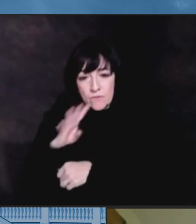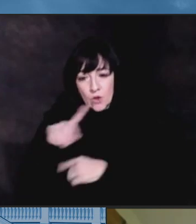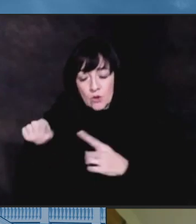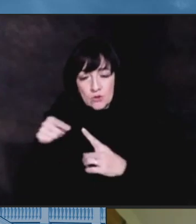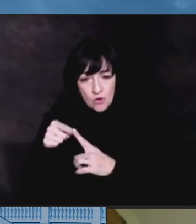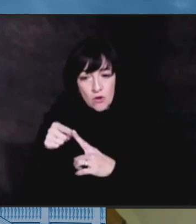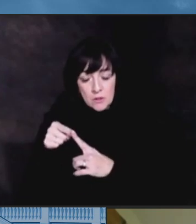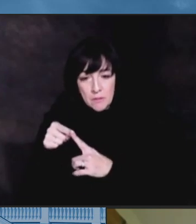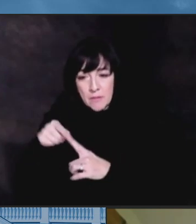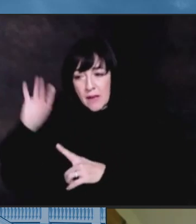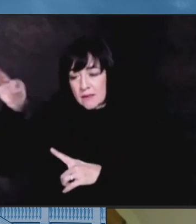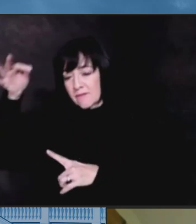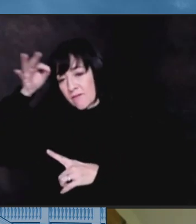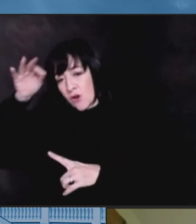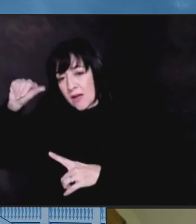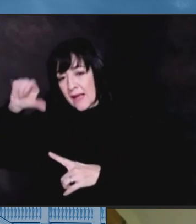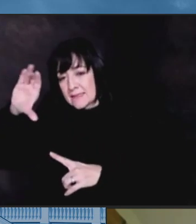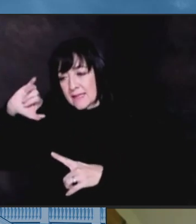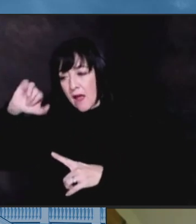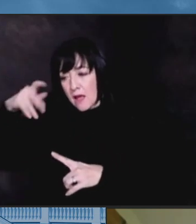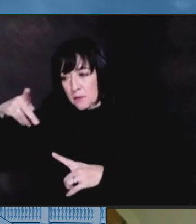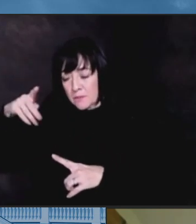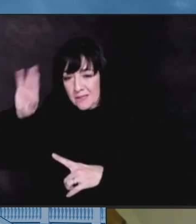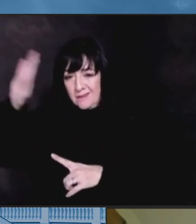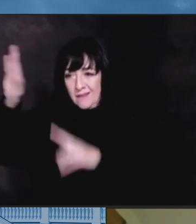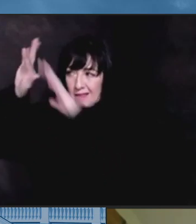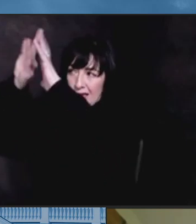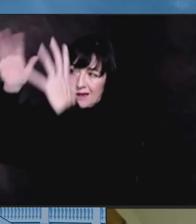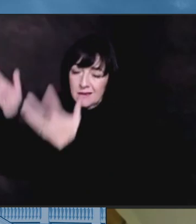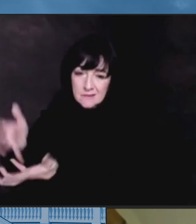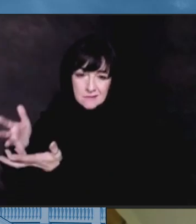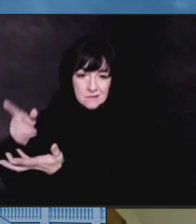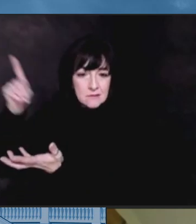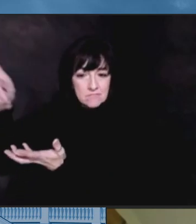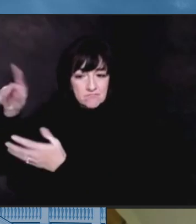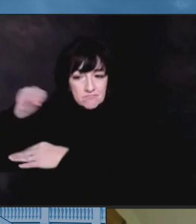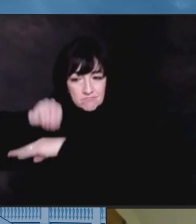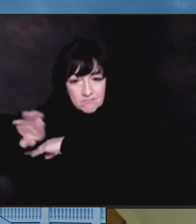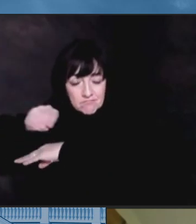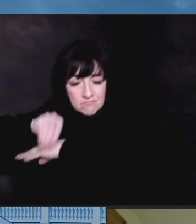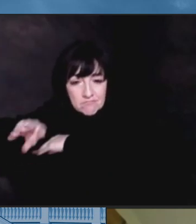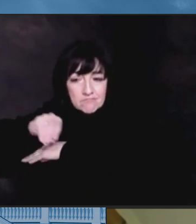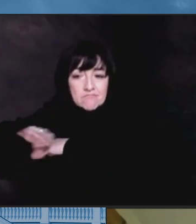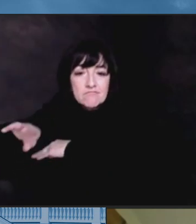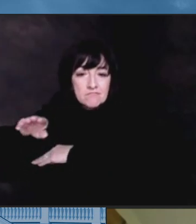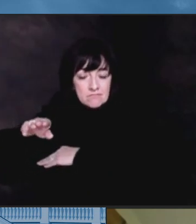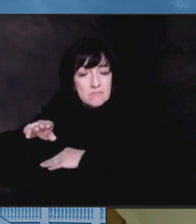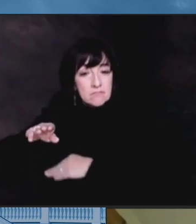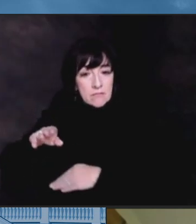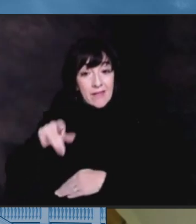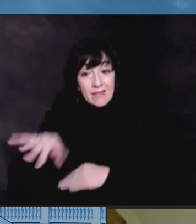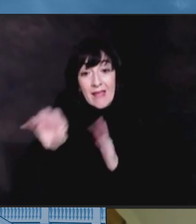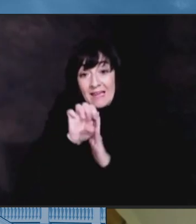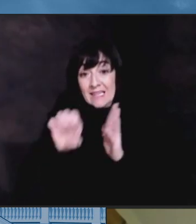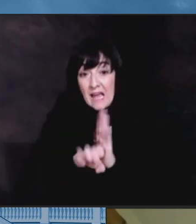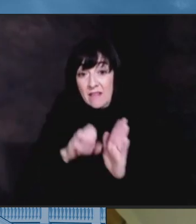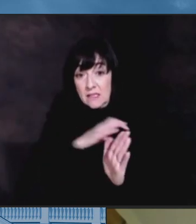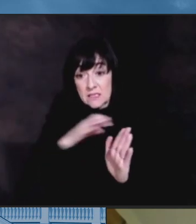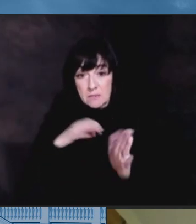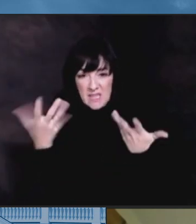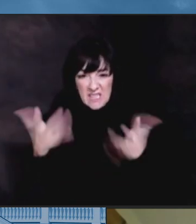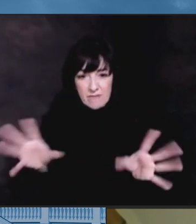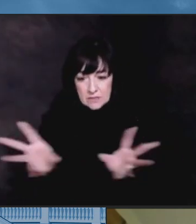federal ACIP recommendations, but our ethics committee is meeting regularly. They met this morning and agreed with